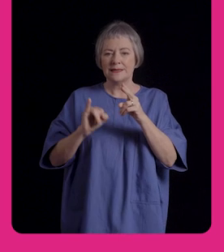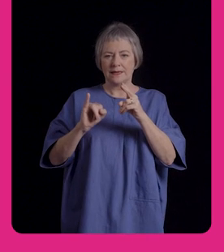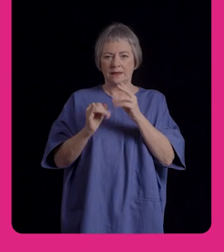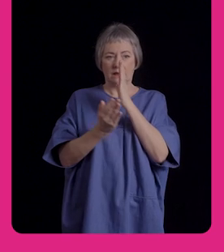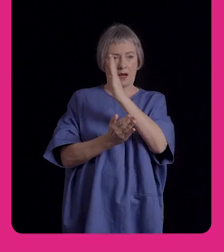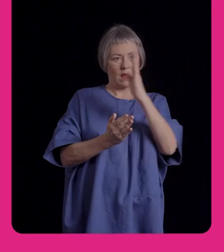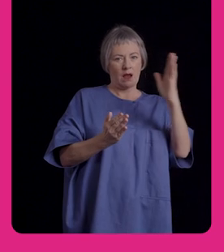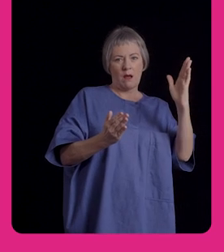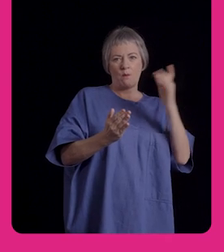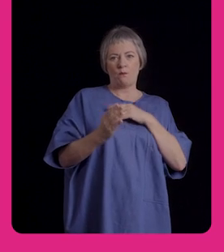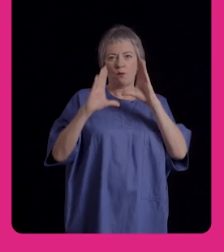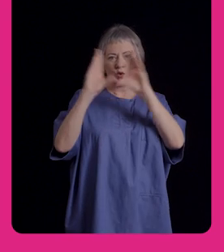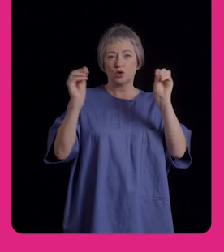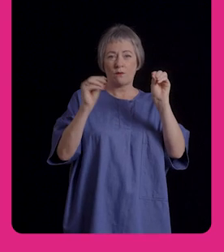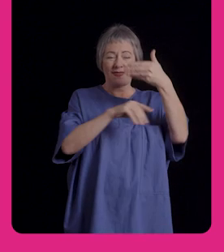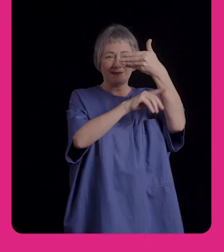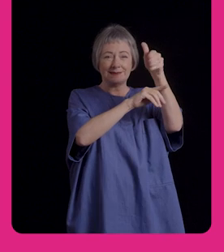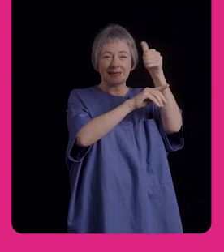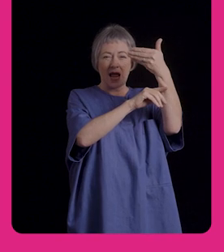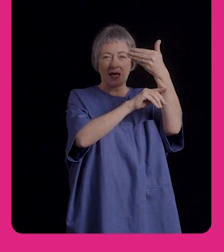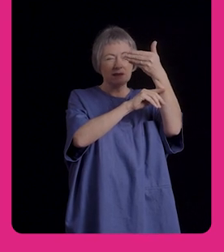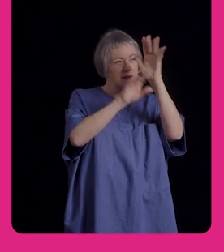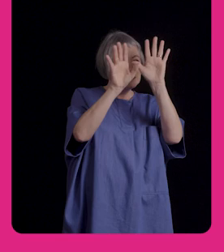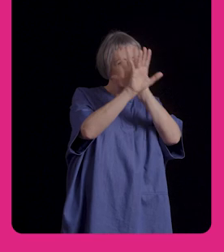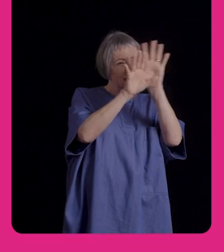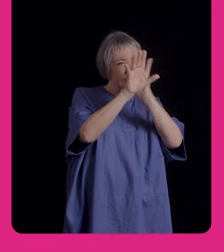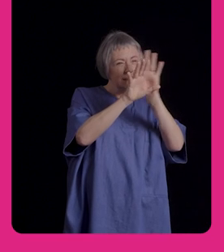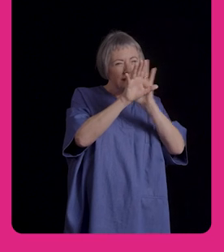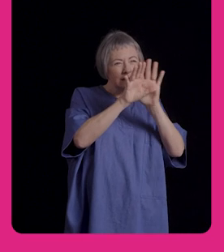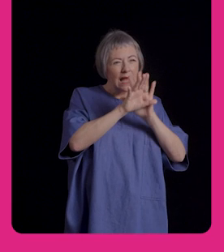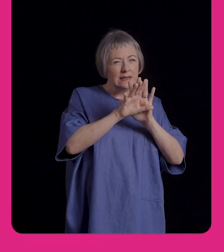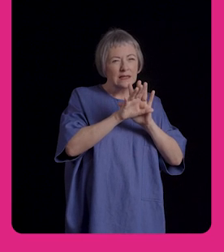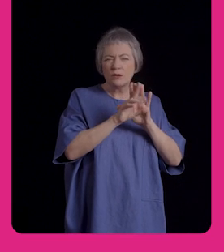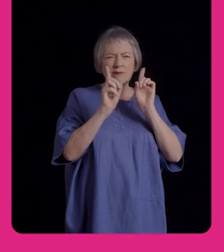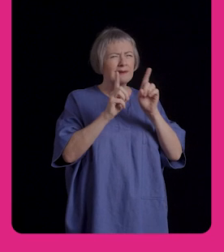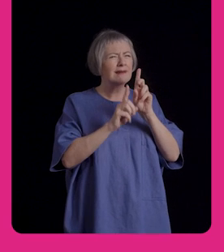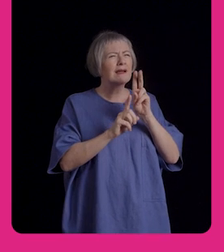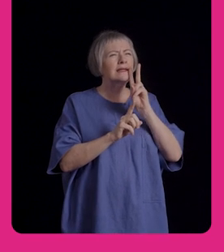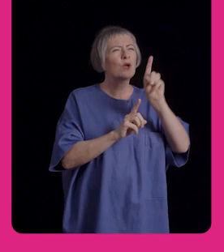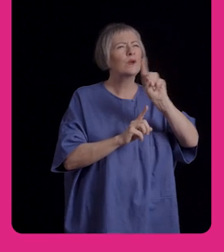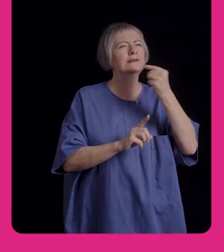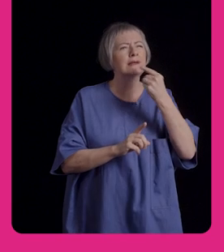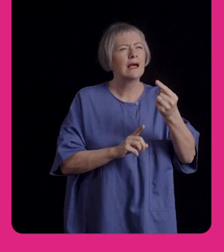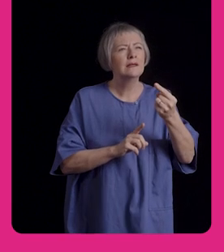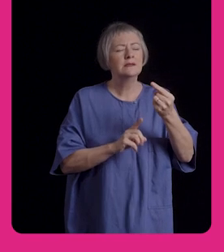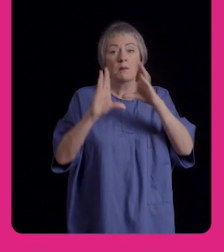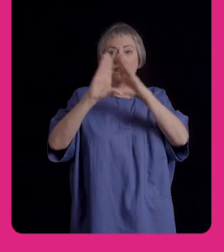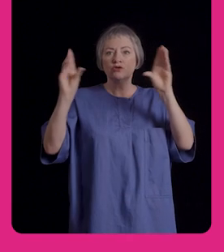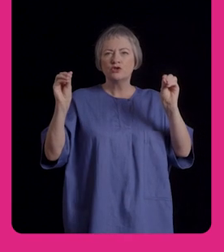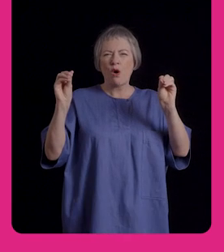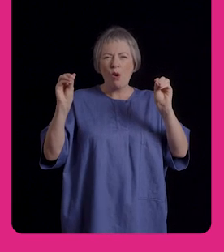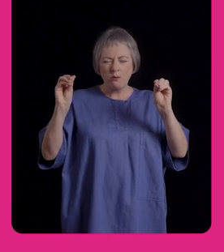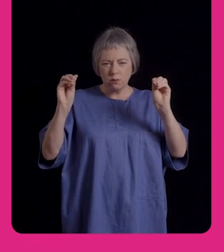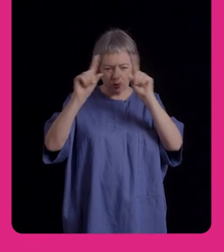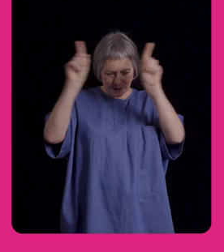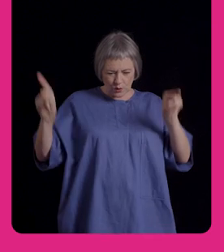a bookshop. The sign above the door is like obscured with overgrown ivy, so you can't make out the name, and the shop windows